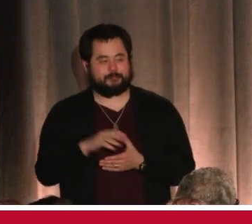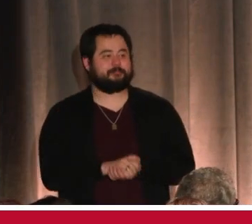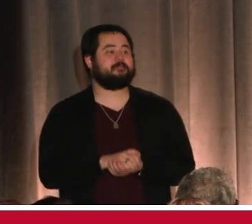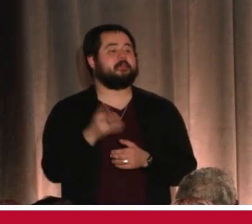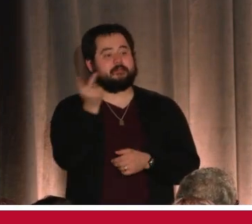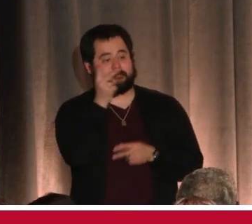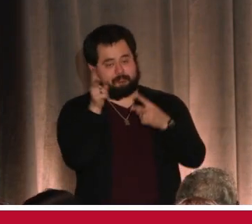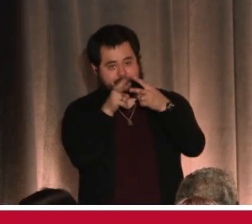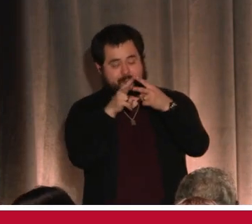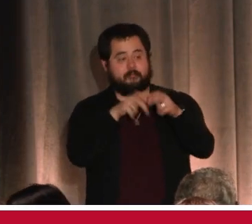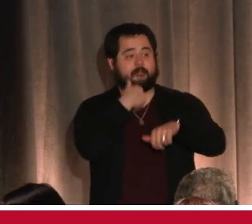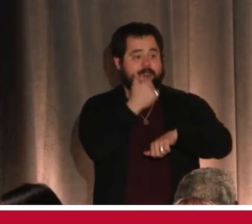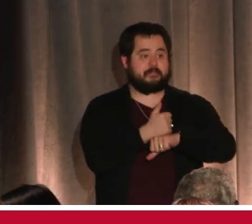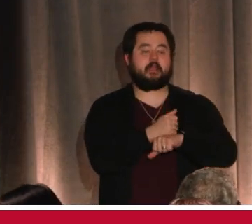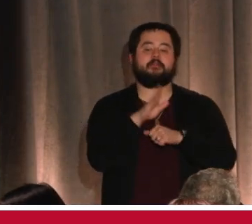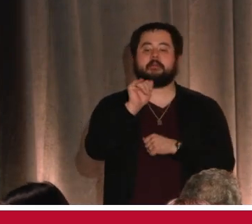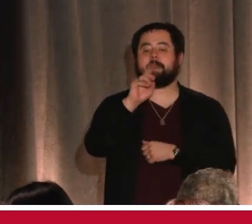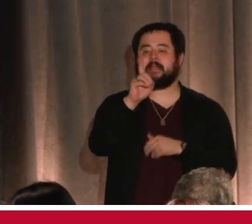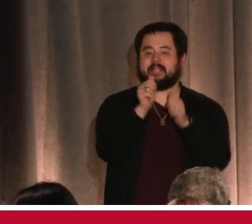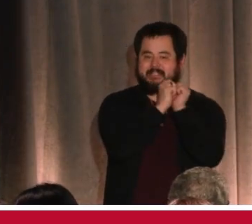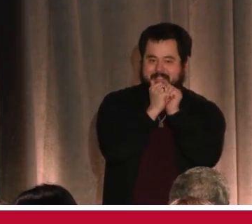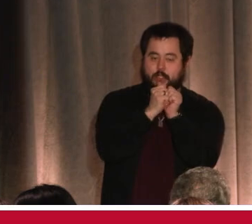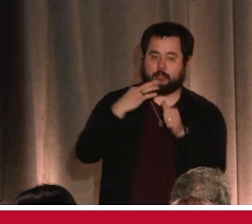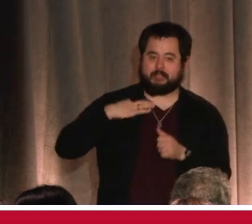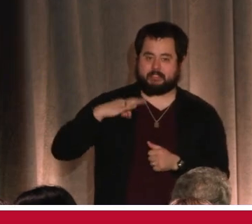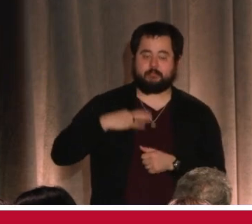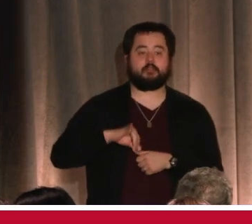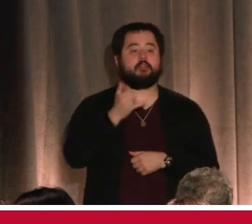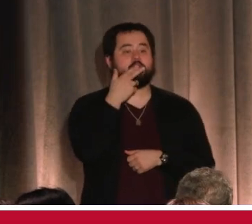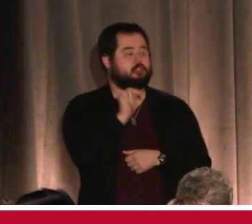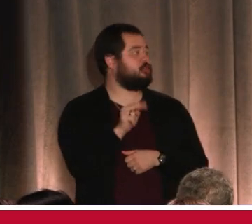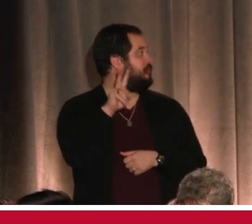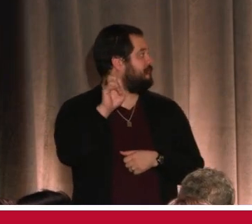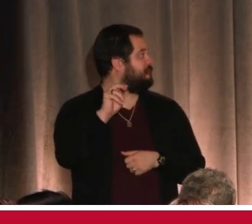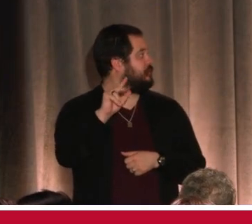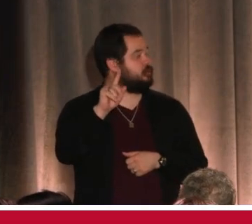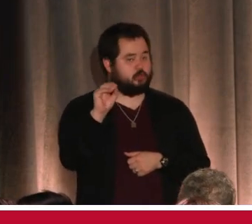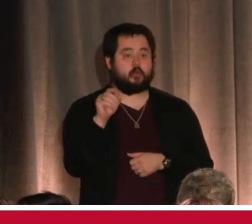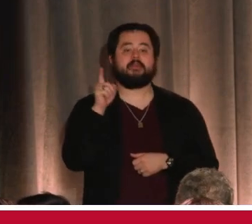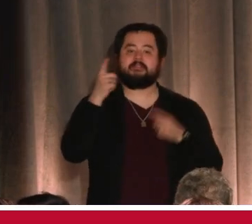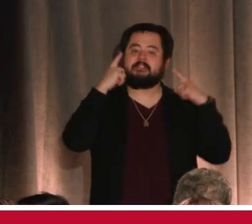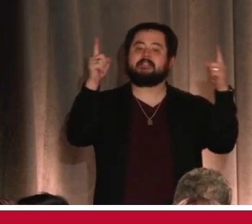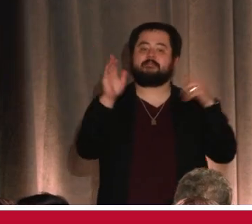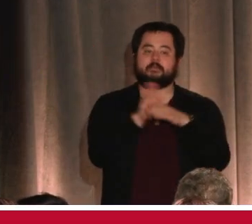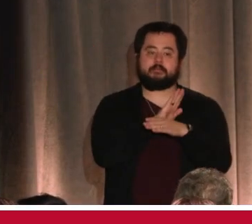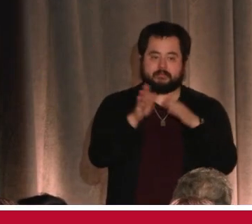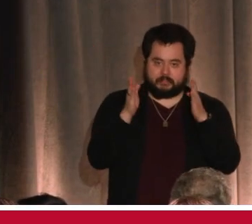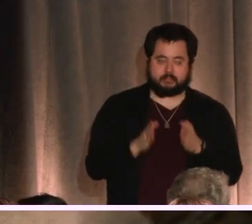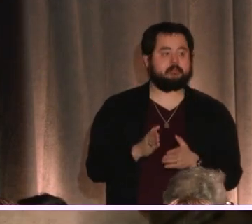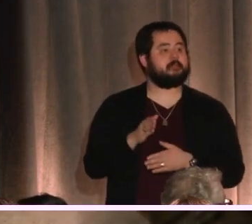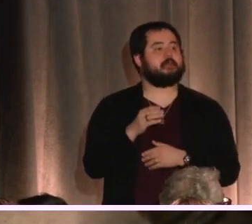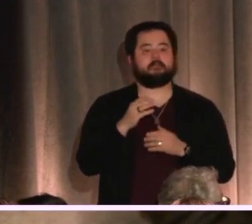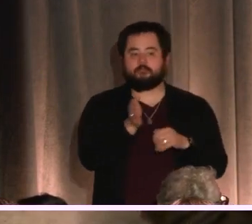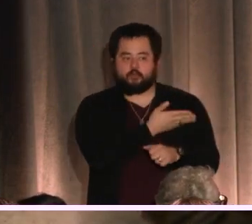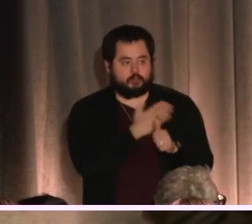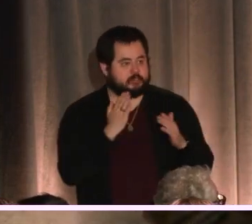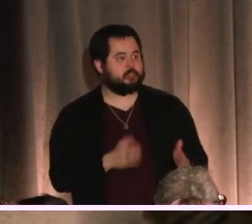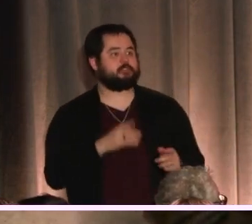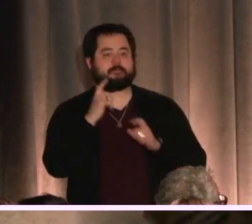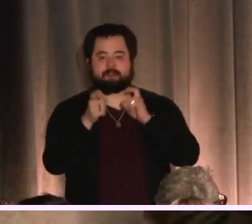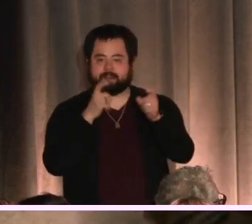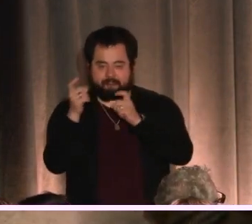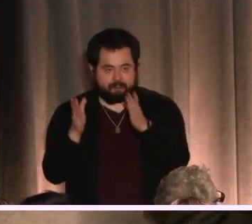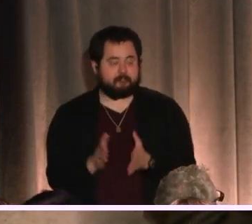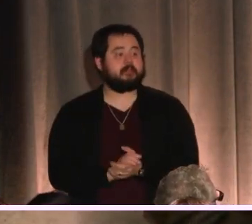Founders of Band Together Pittsburgh. John Vento, a successful businessman, musician, and philanthropist, co-founded Band